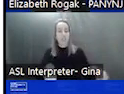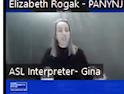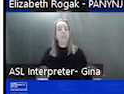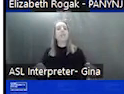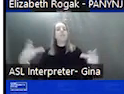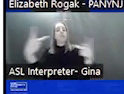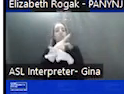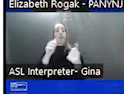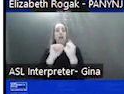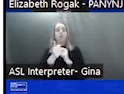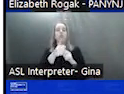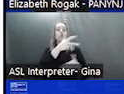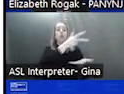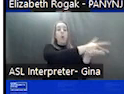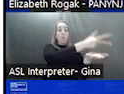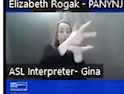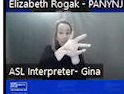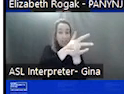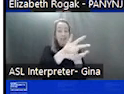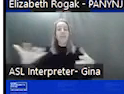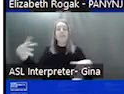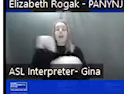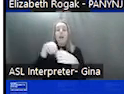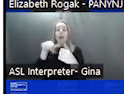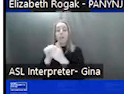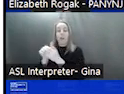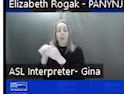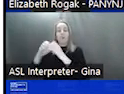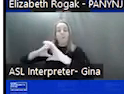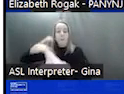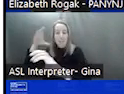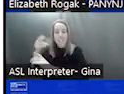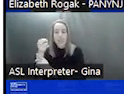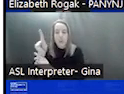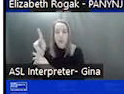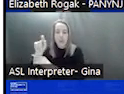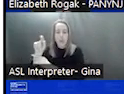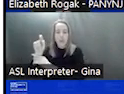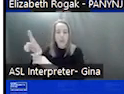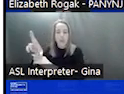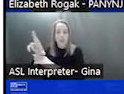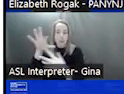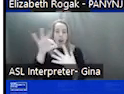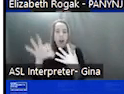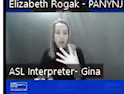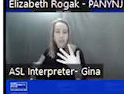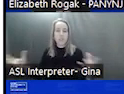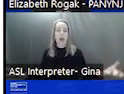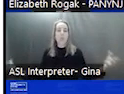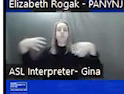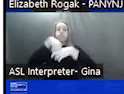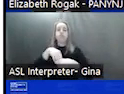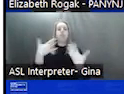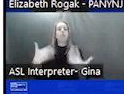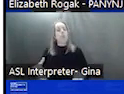curbside, commuter, and charter operations can create a significant economic impact for local community. And please Thank